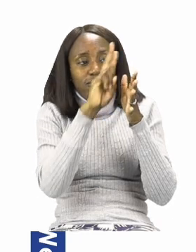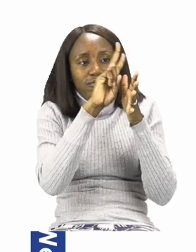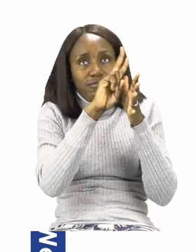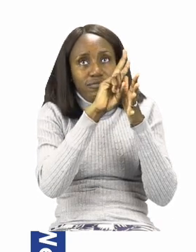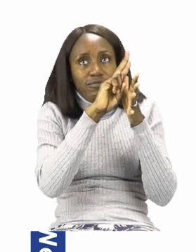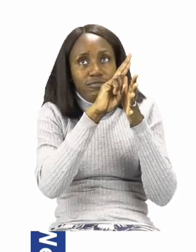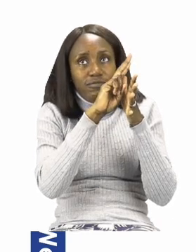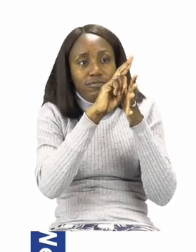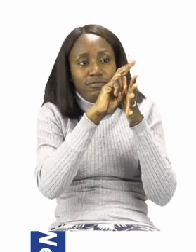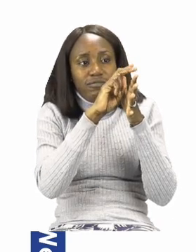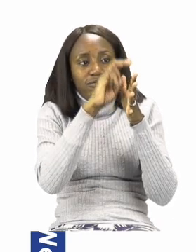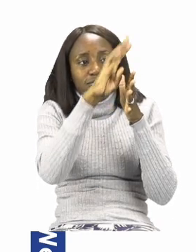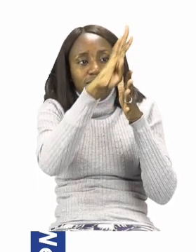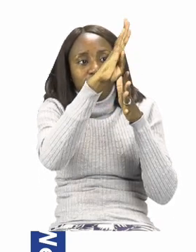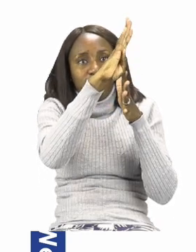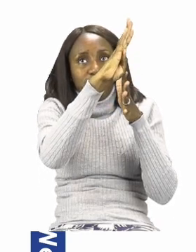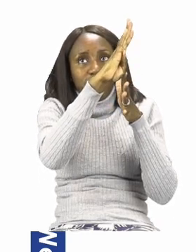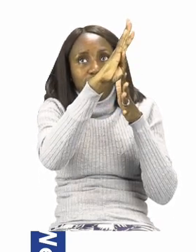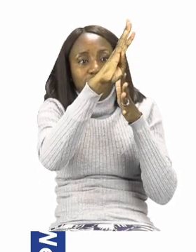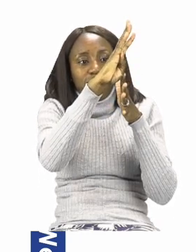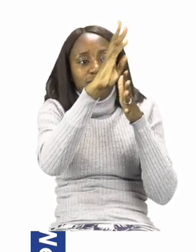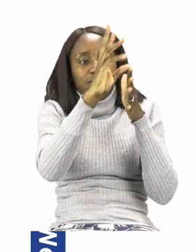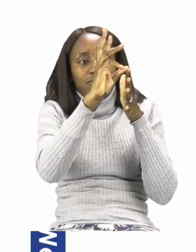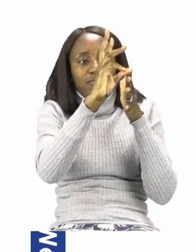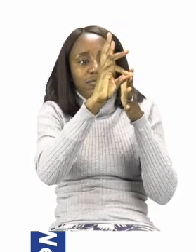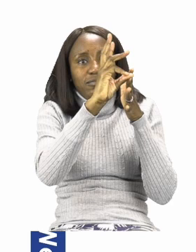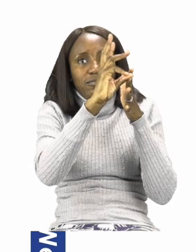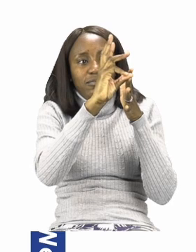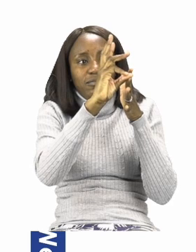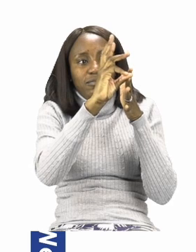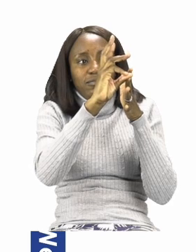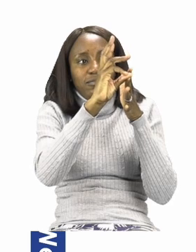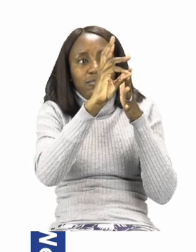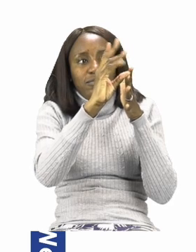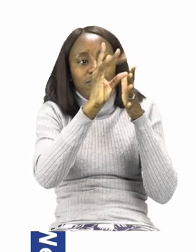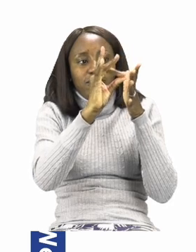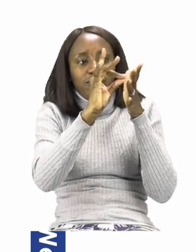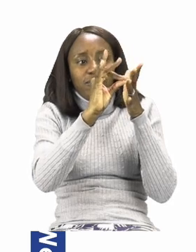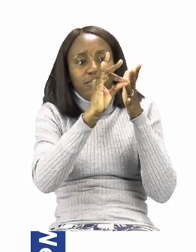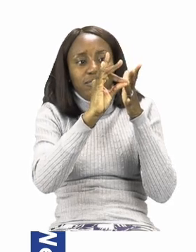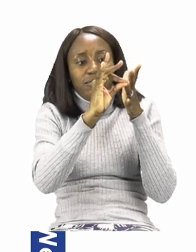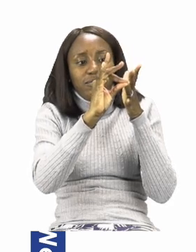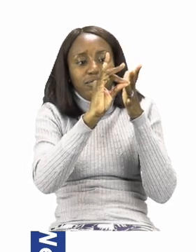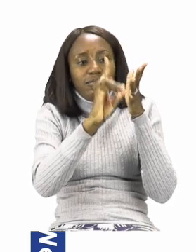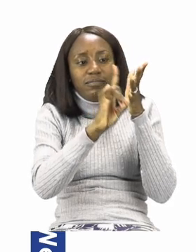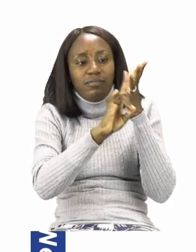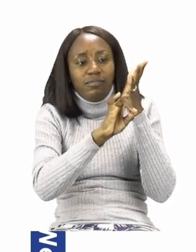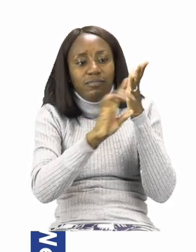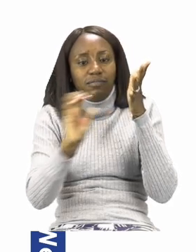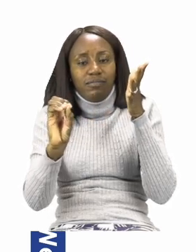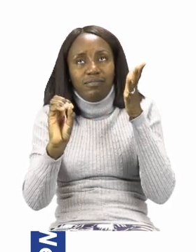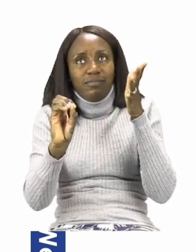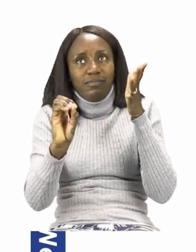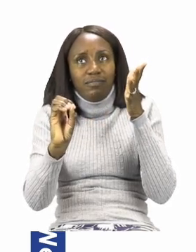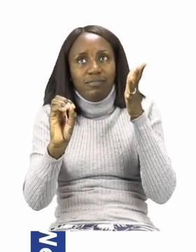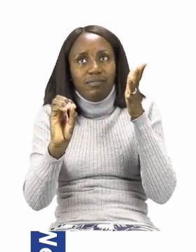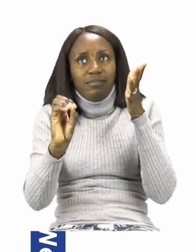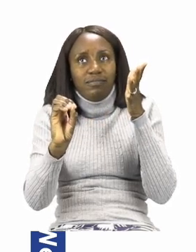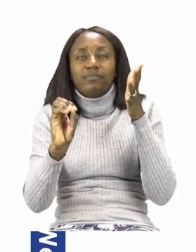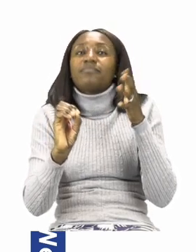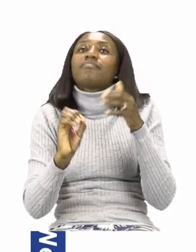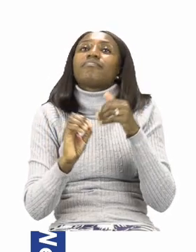2, 4, 6, 8,